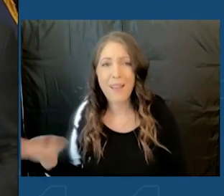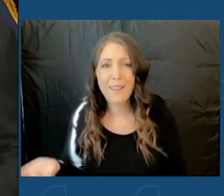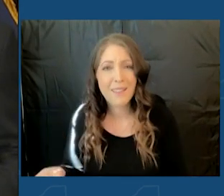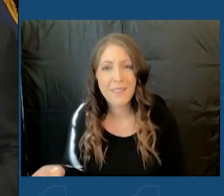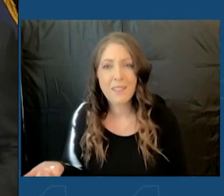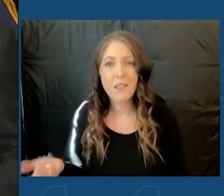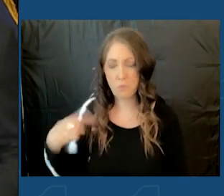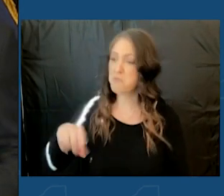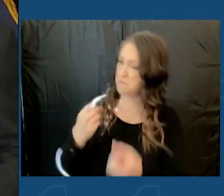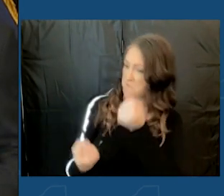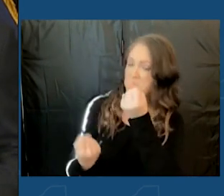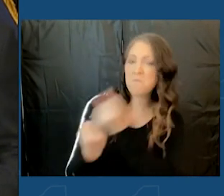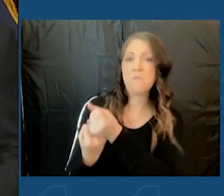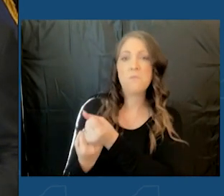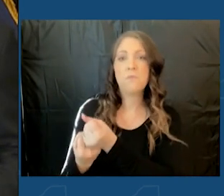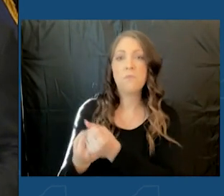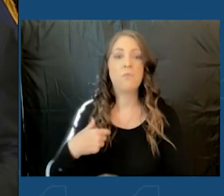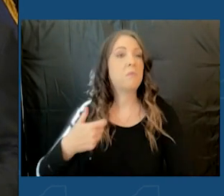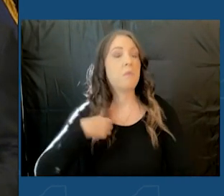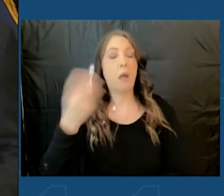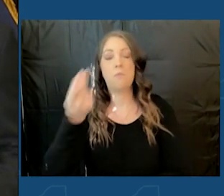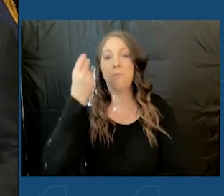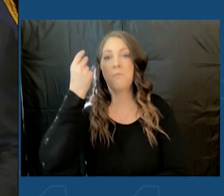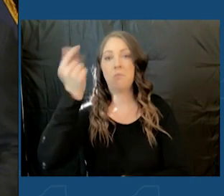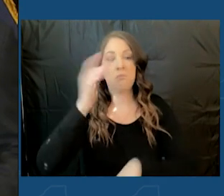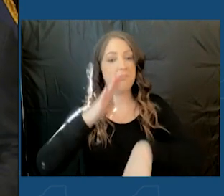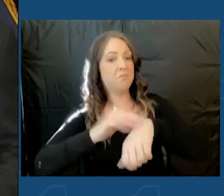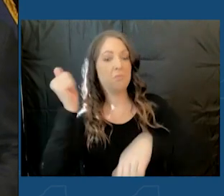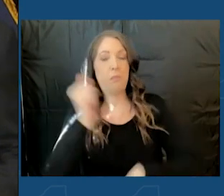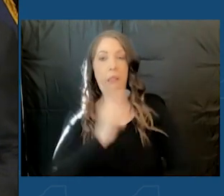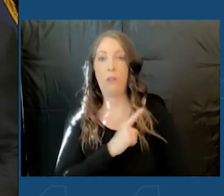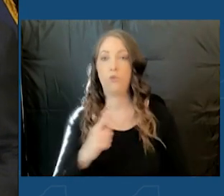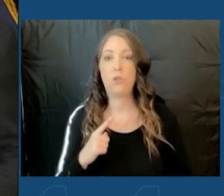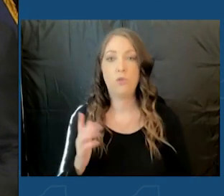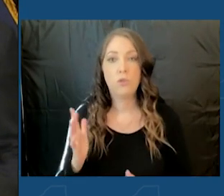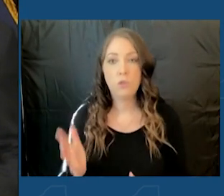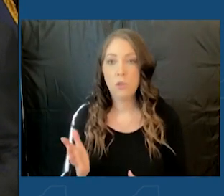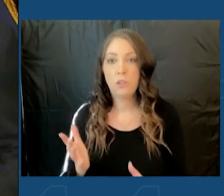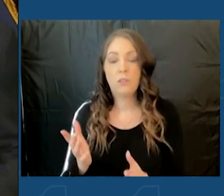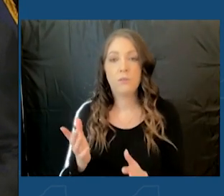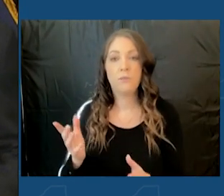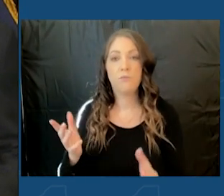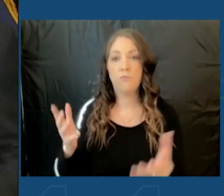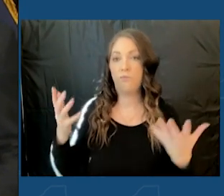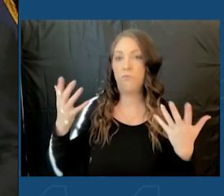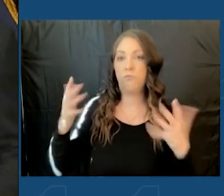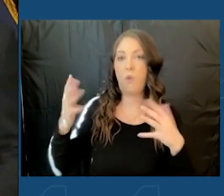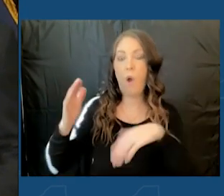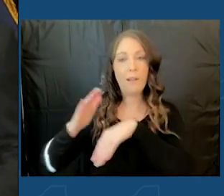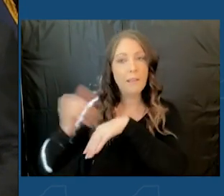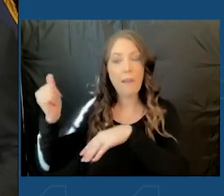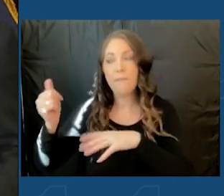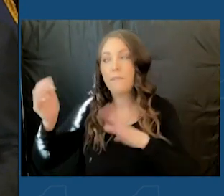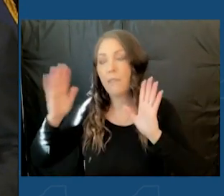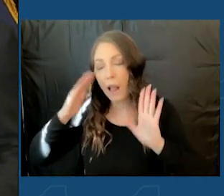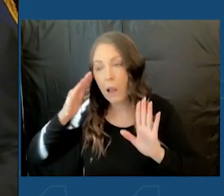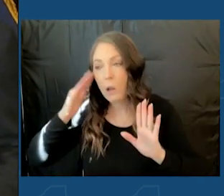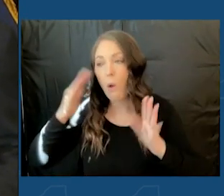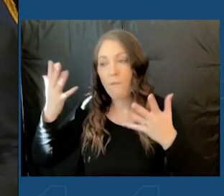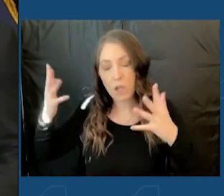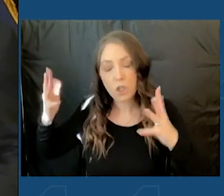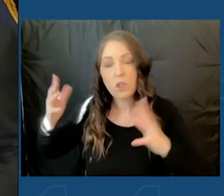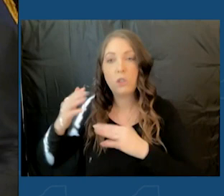them. But I immediately called on the legislature and says, okay, they had already left for the session. We have to get these weapons of war off the